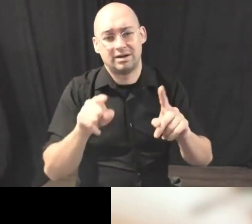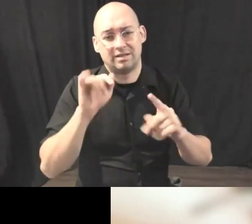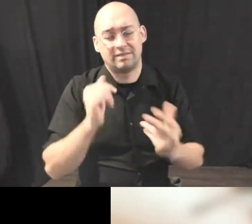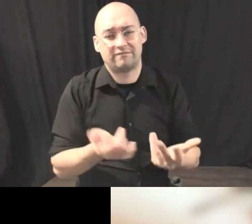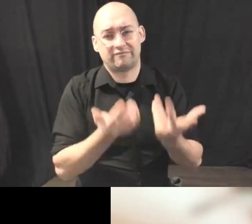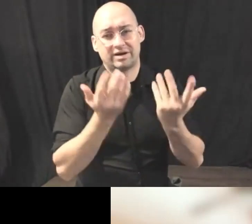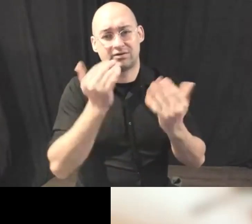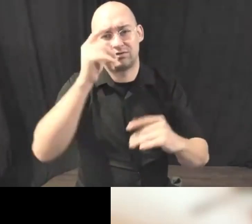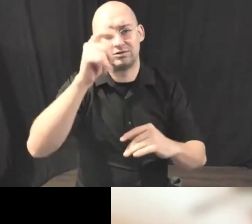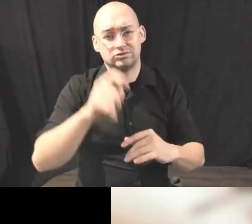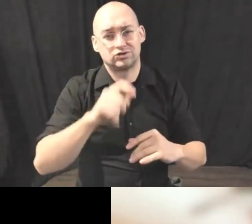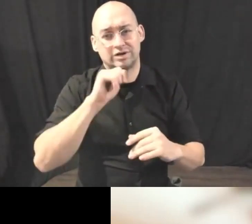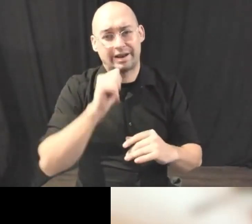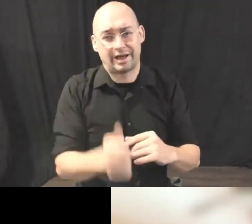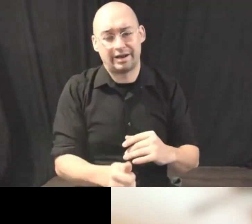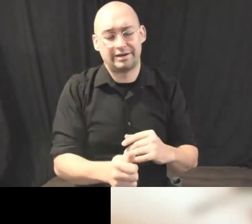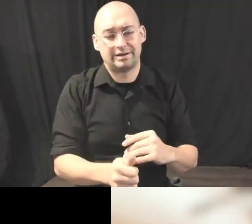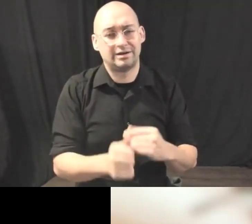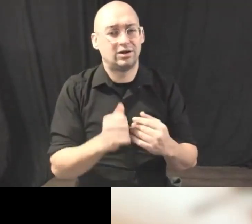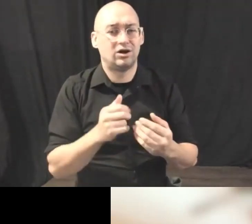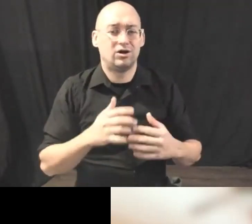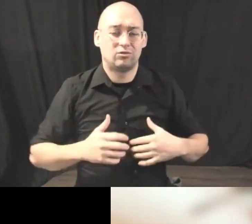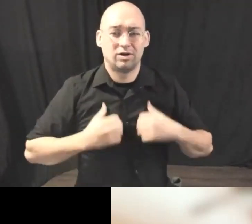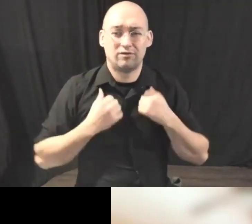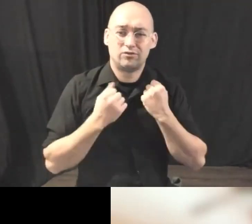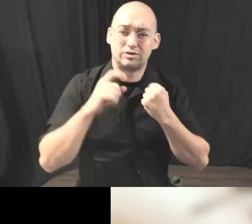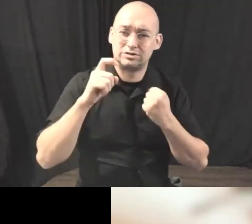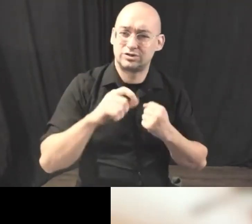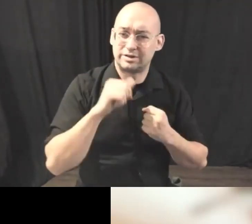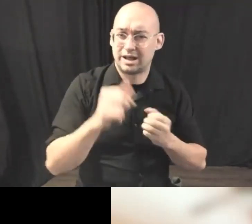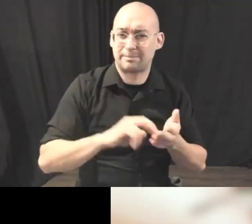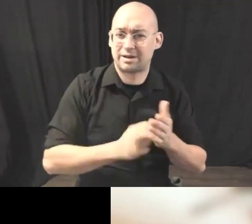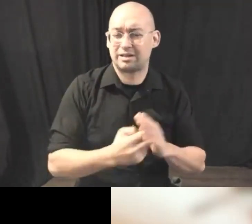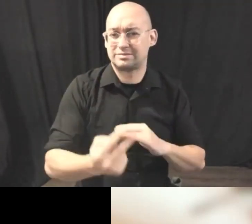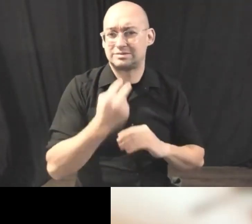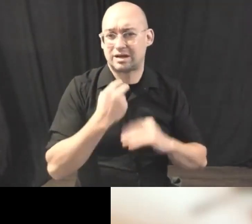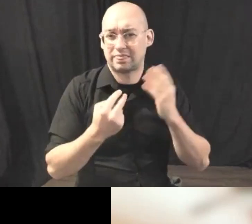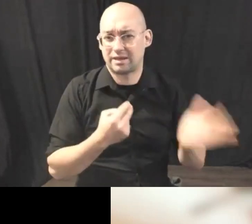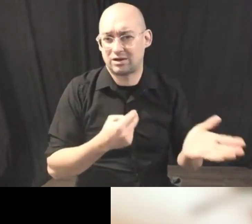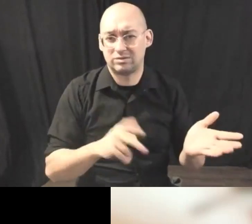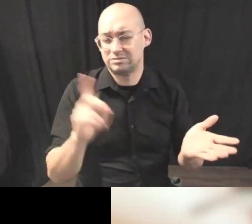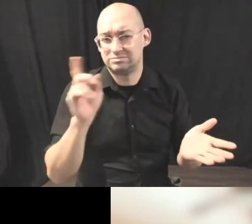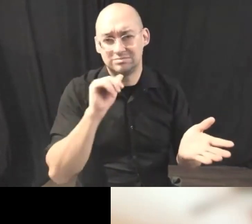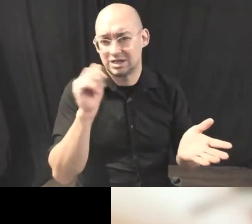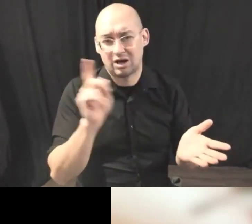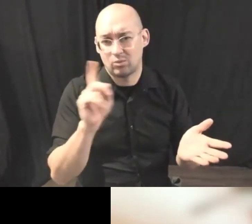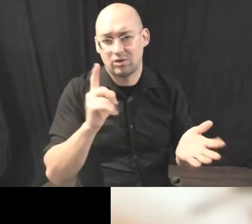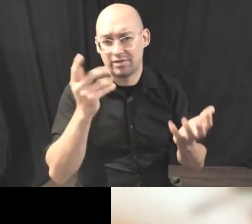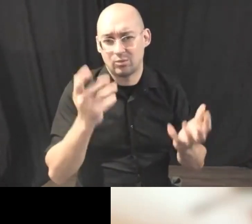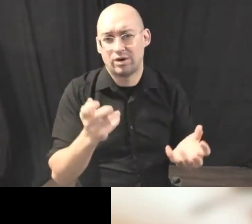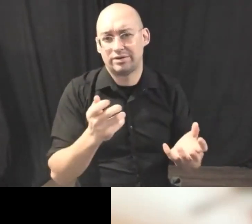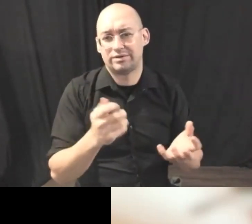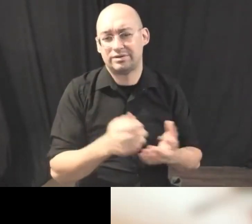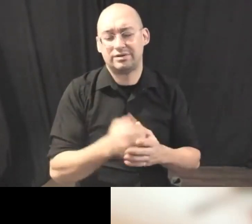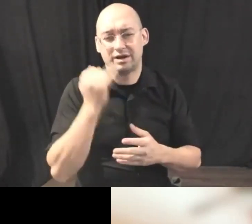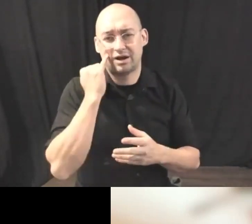and the recovery process shouldn't mean that they get stuck there if that's not where they want to be. If people want to be remaining in the community,